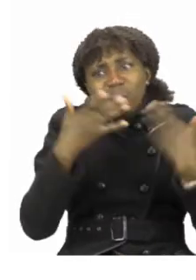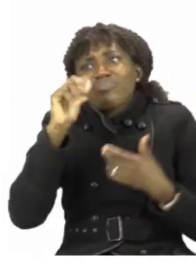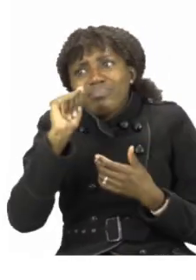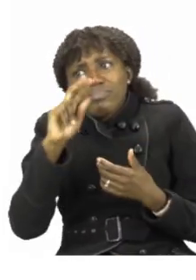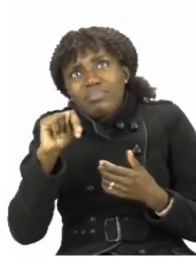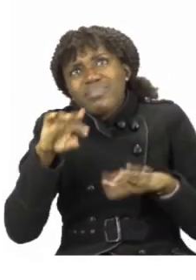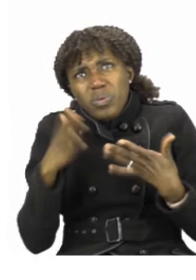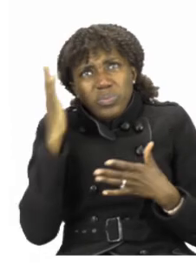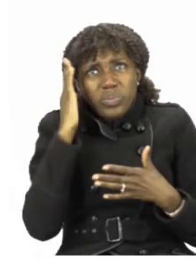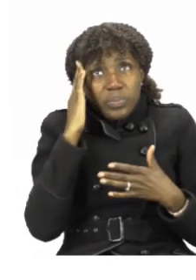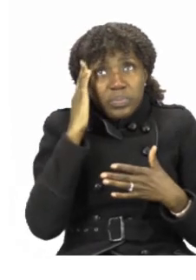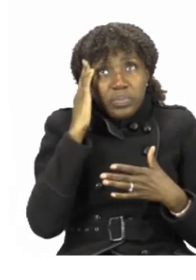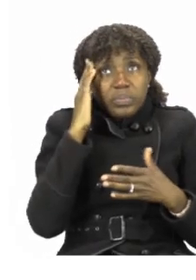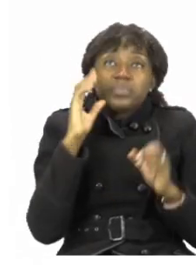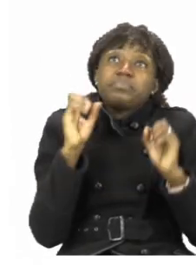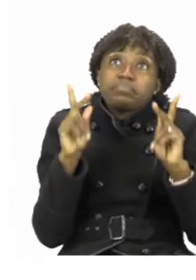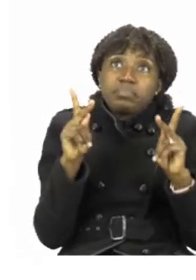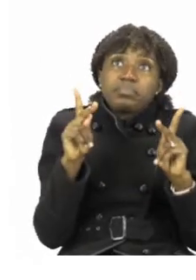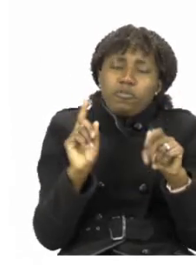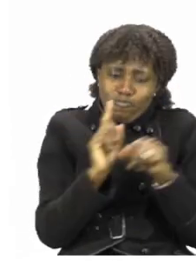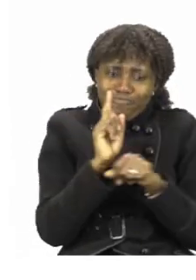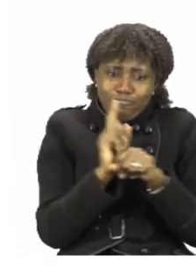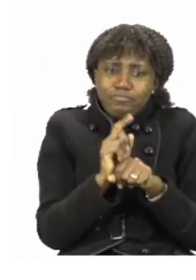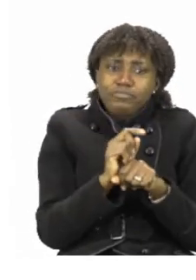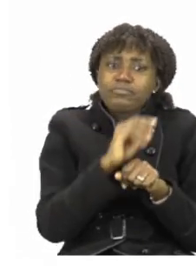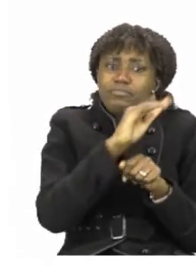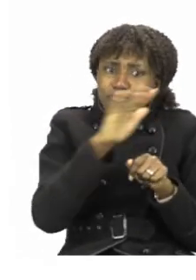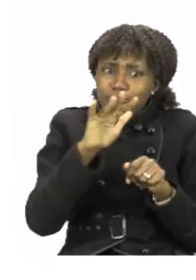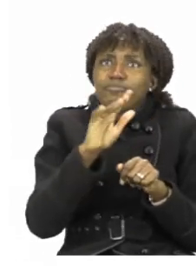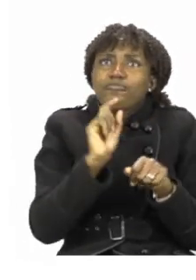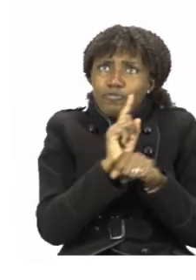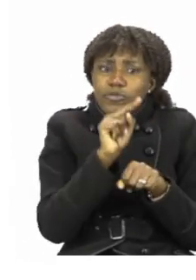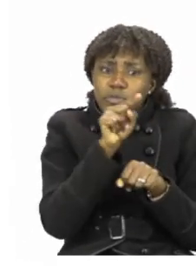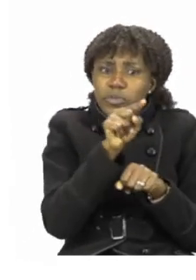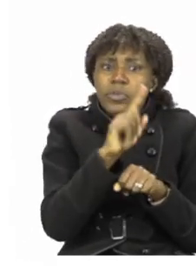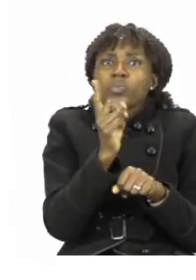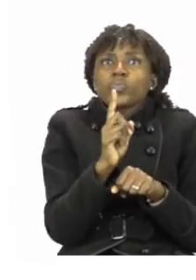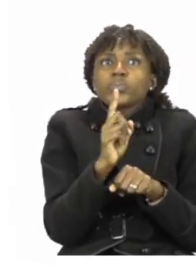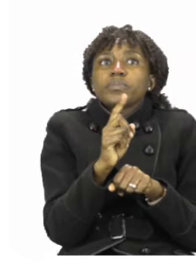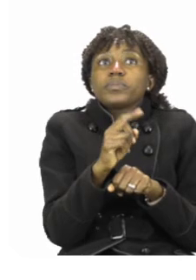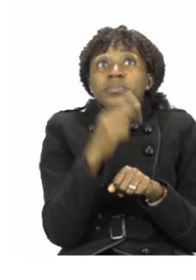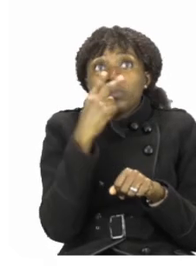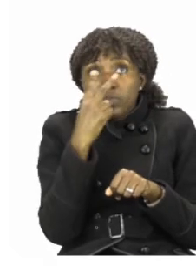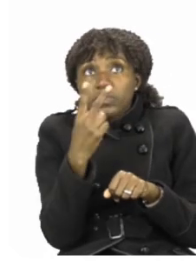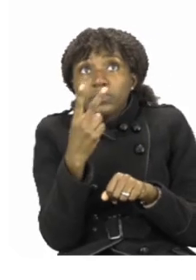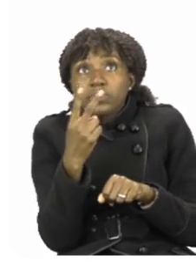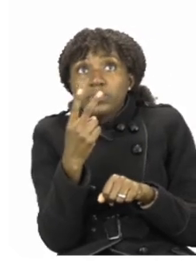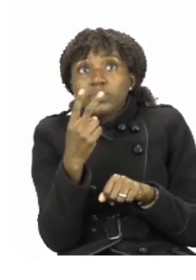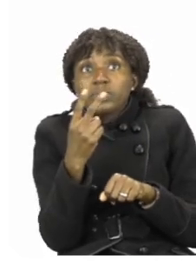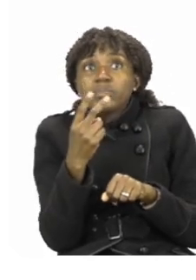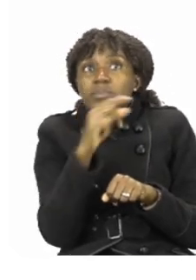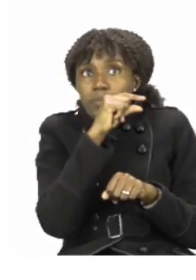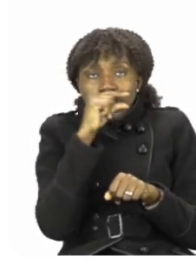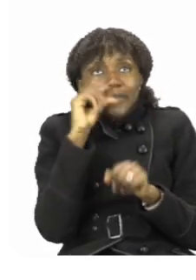an, is the first letter of a word. Now, as you can see, they have given you the